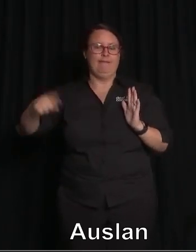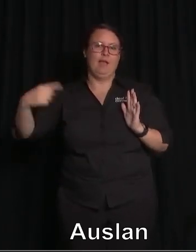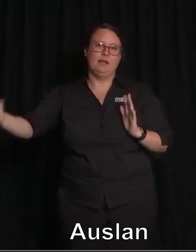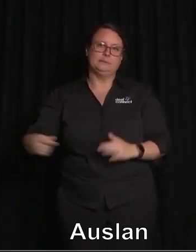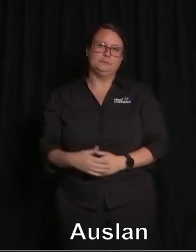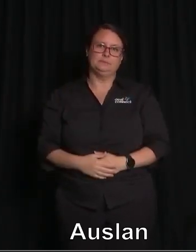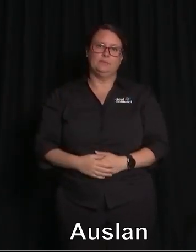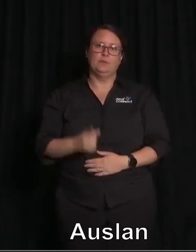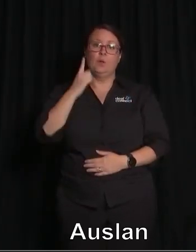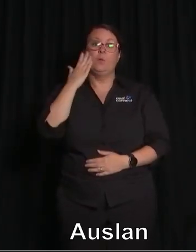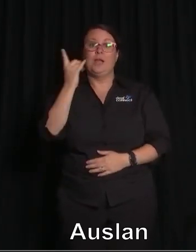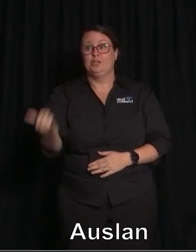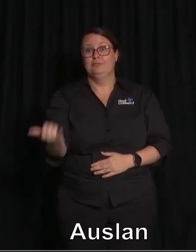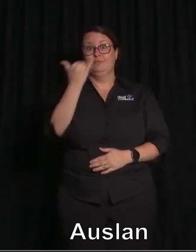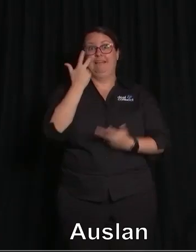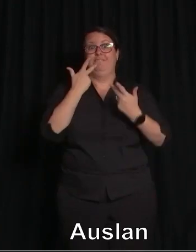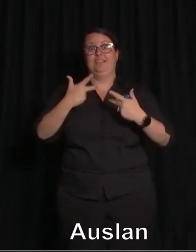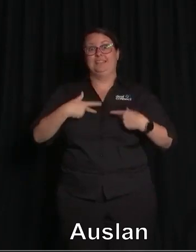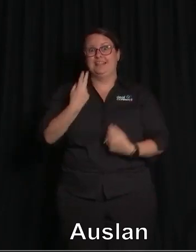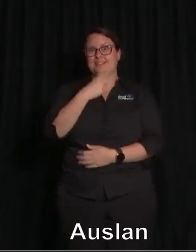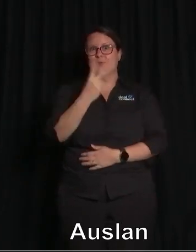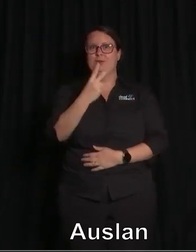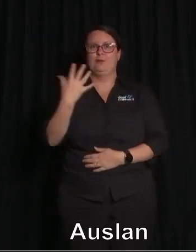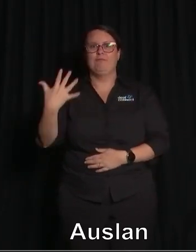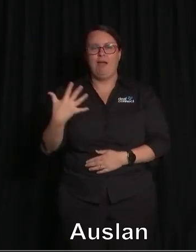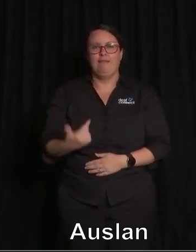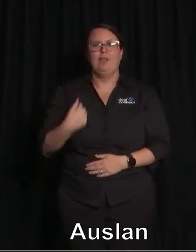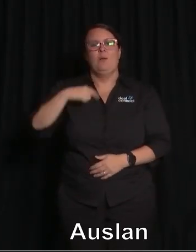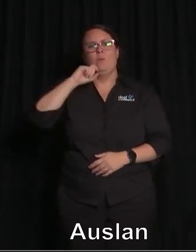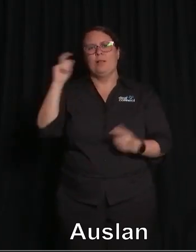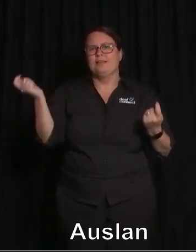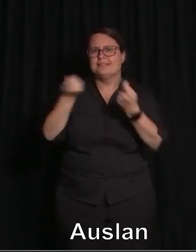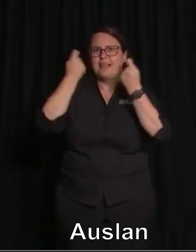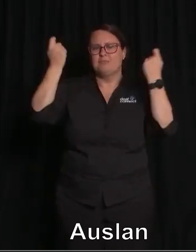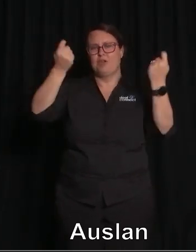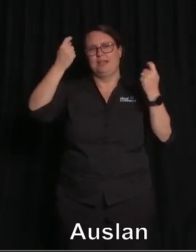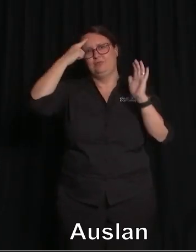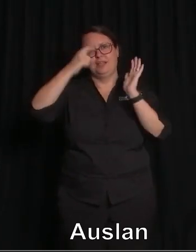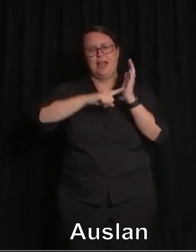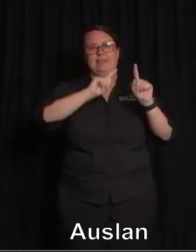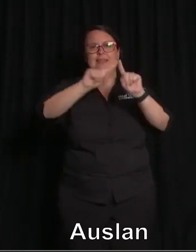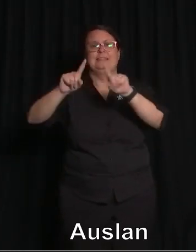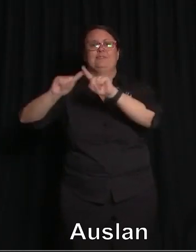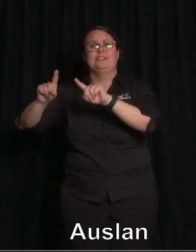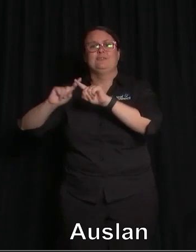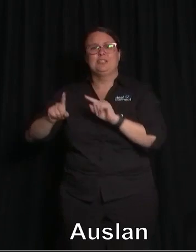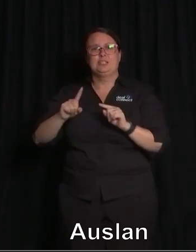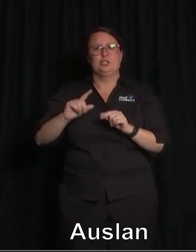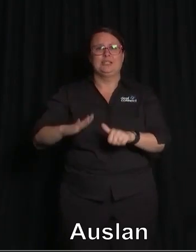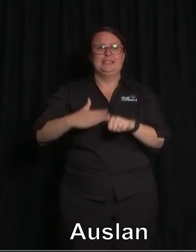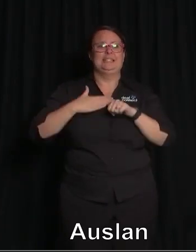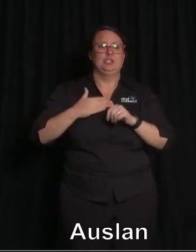you join us in Washington, D.C. in 2025, we will be celebrating and recognizing the many indigenous tribes native to our